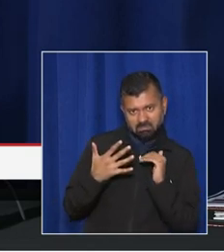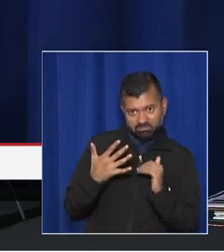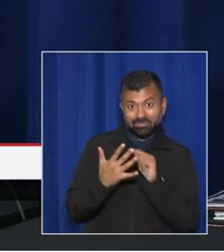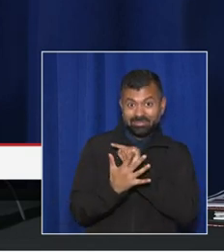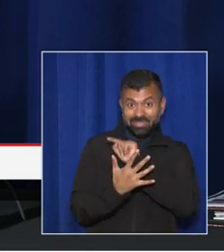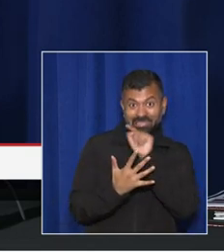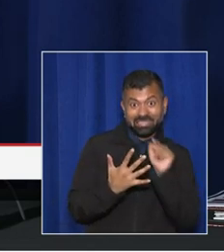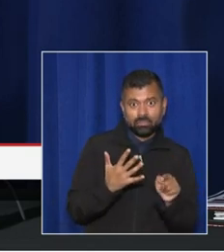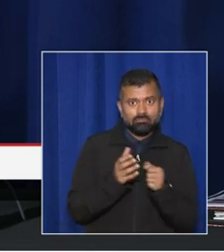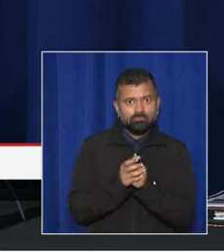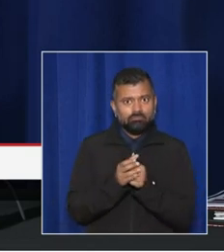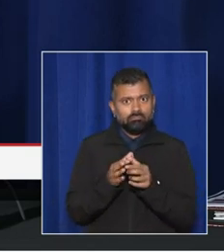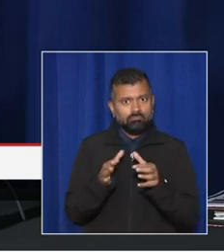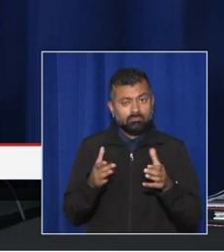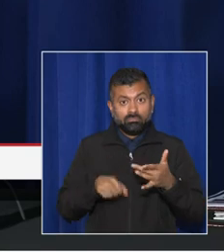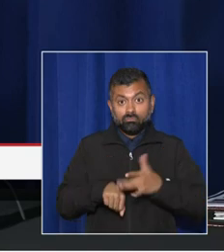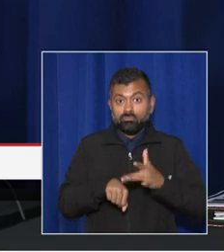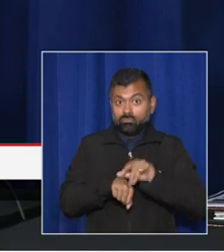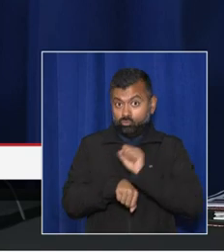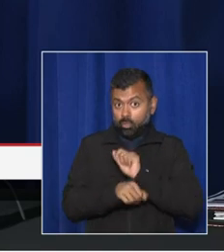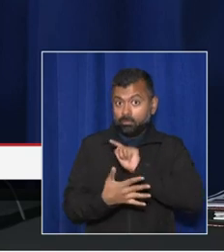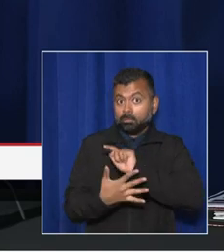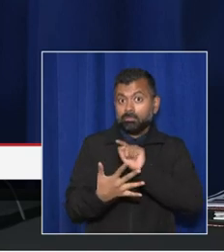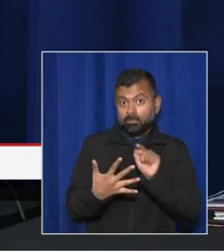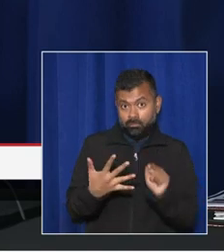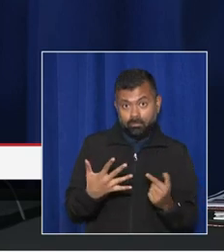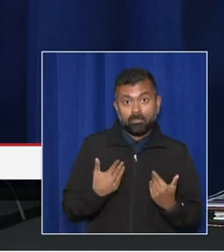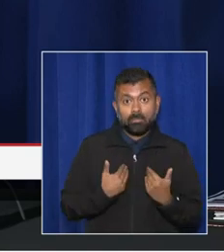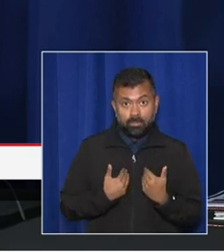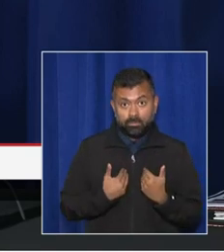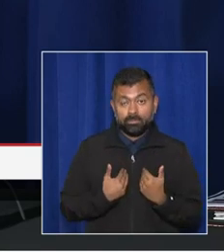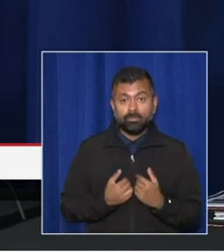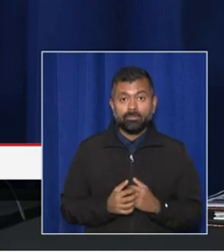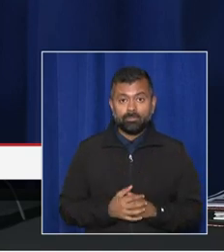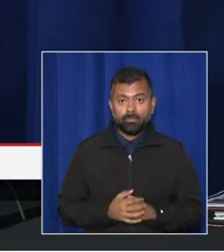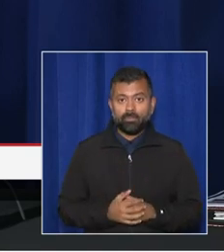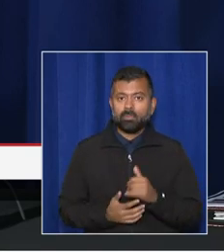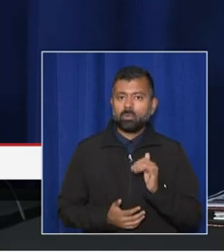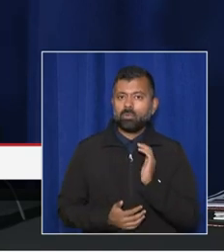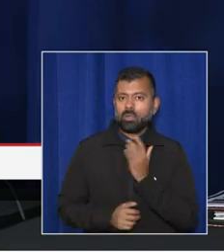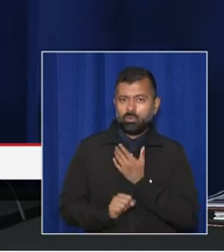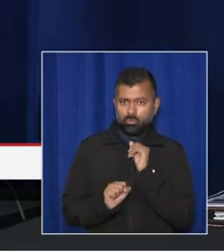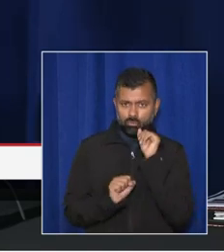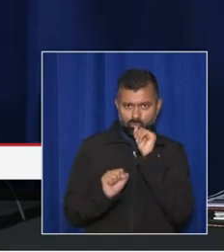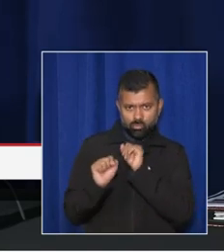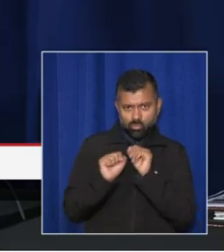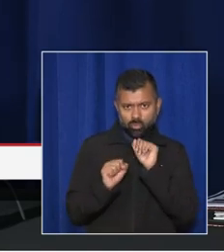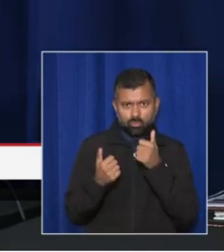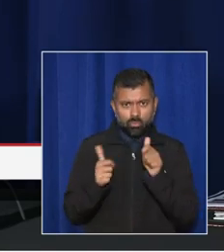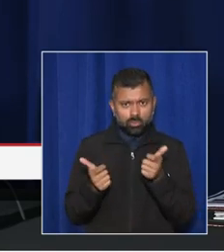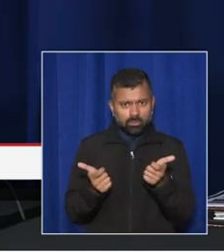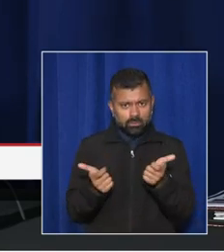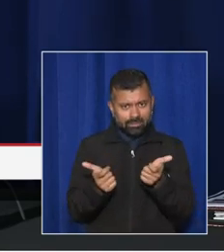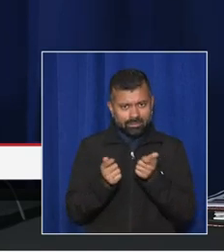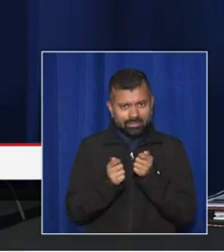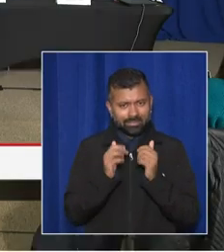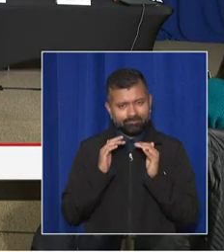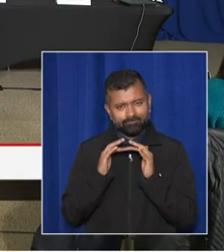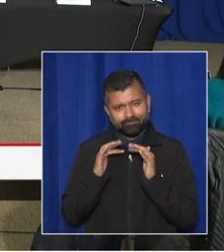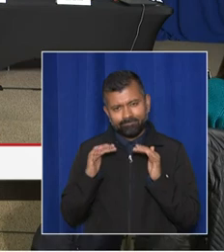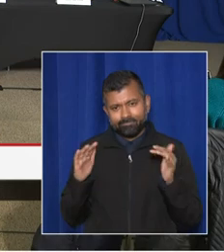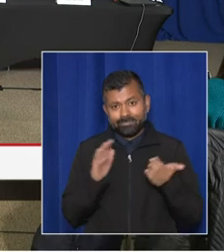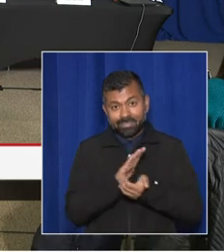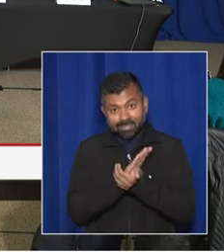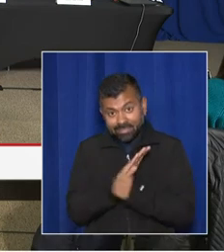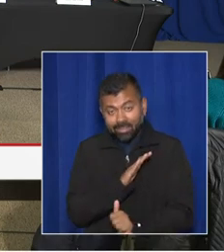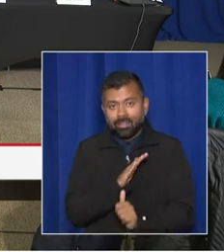today, and that are part of our diversification strategy in the future. And I just want to add to one